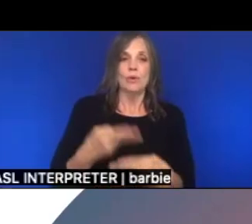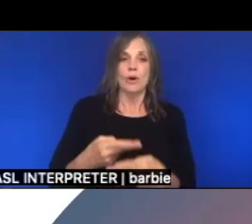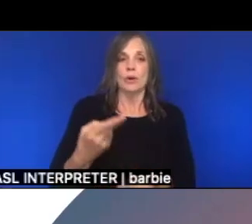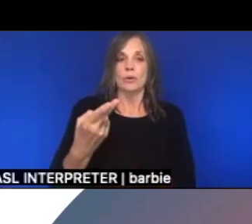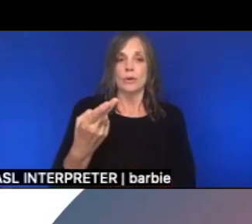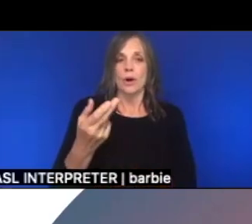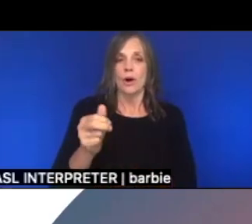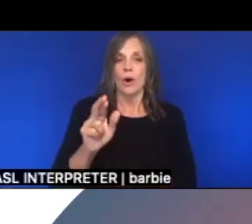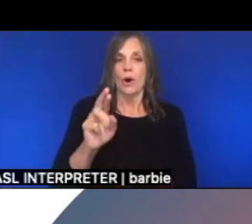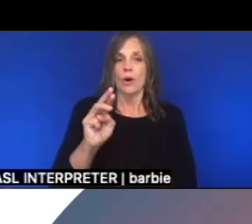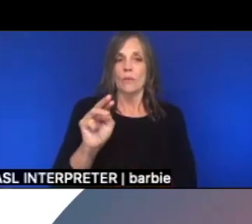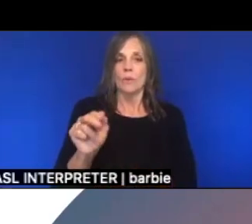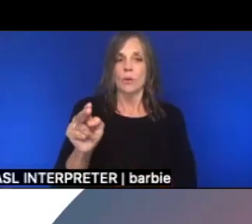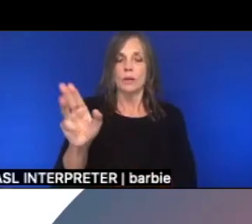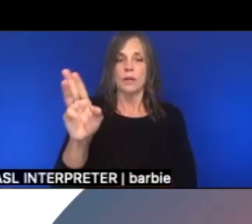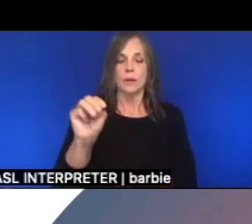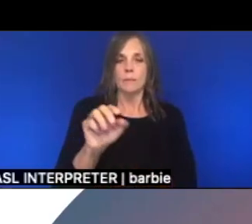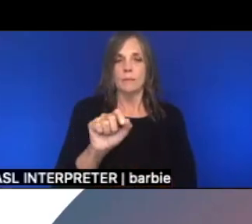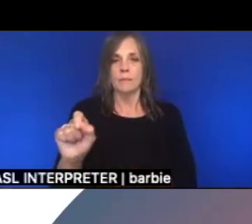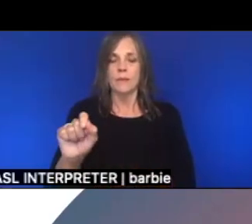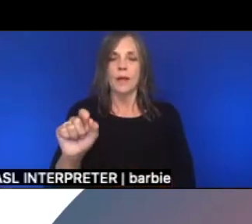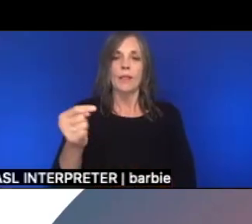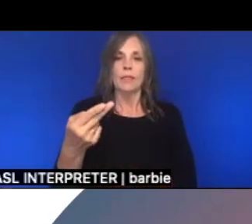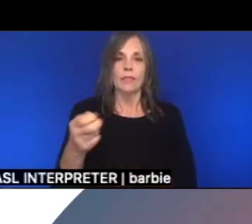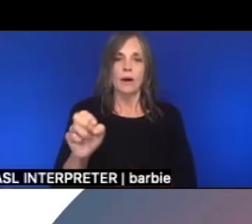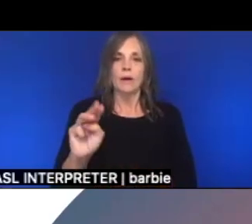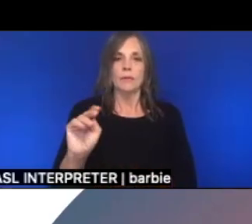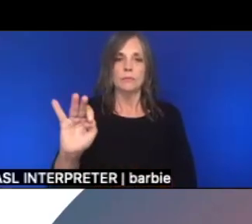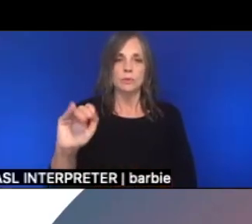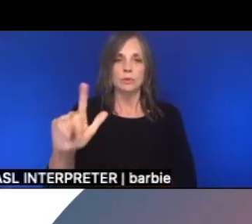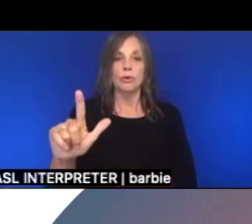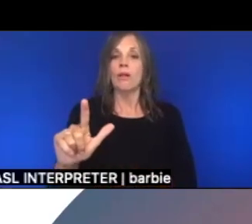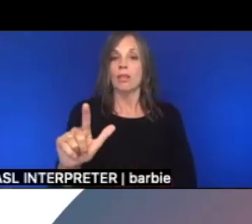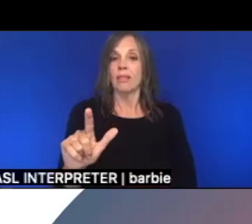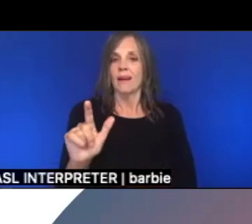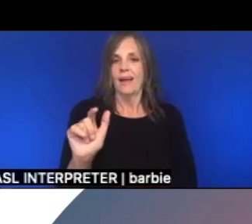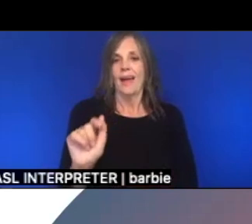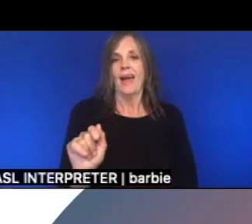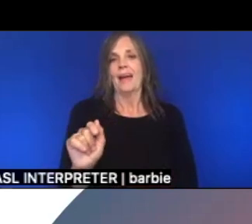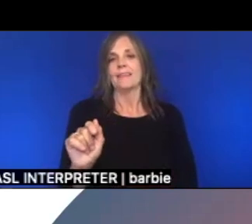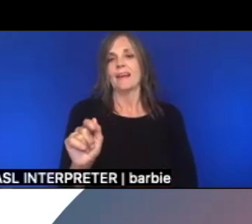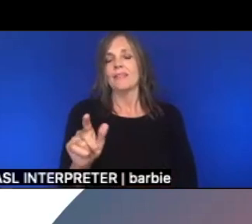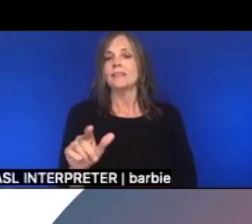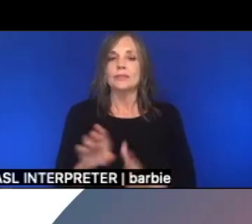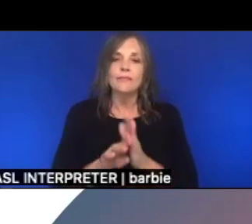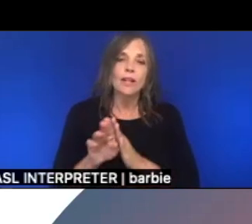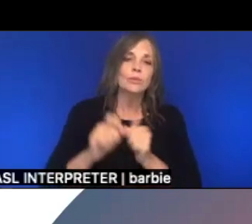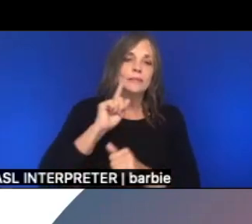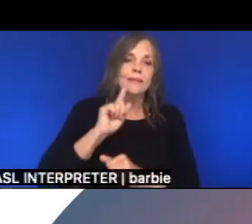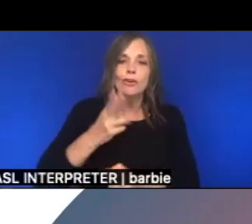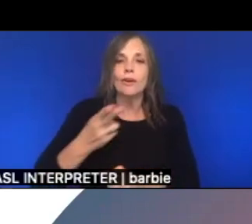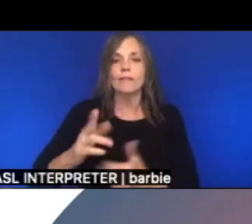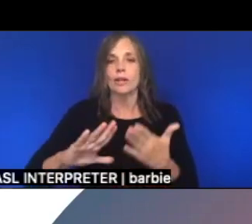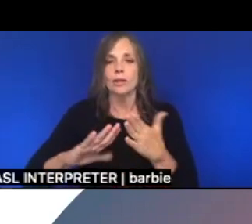of hearing communities. They have been providing feedback from the beginning in this video game, and it's about a girl who is